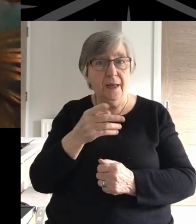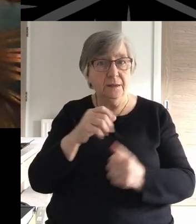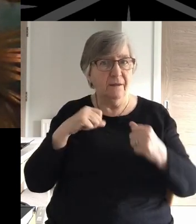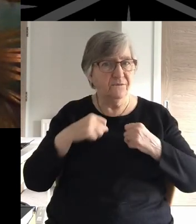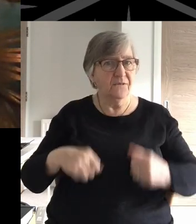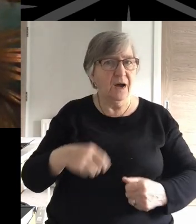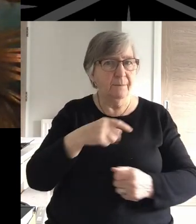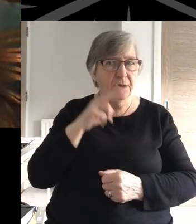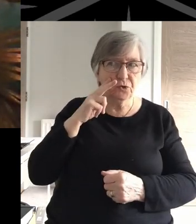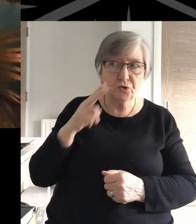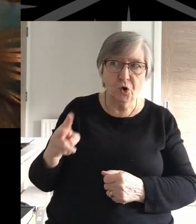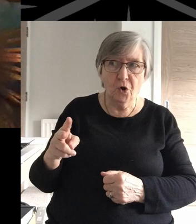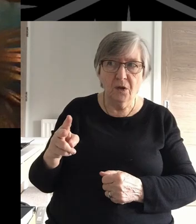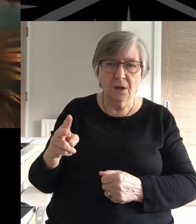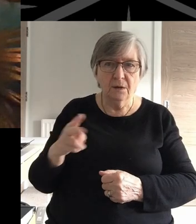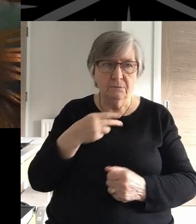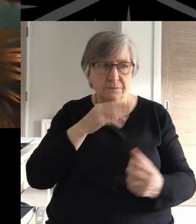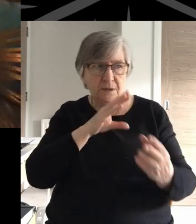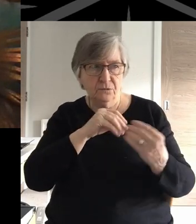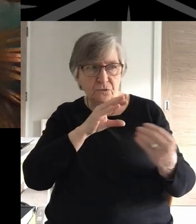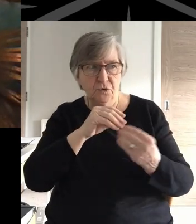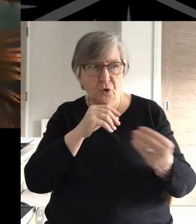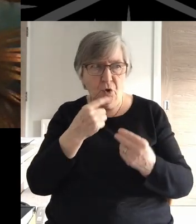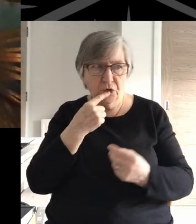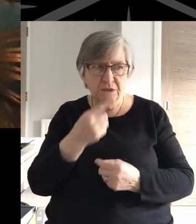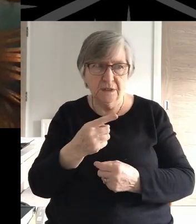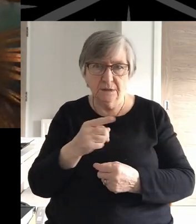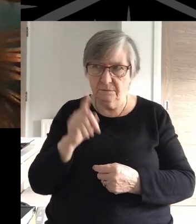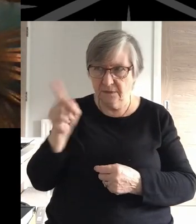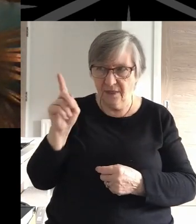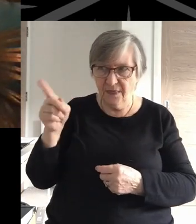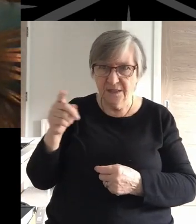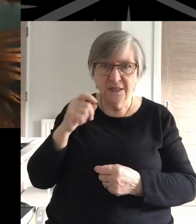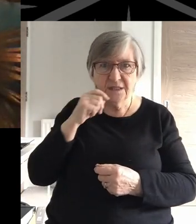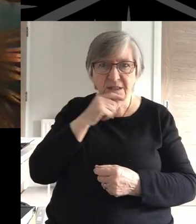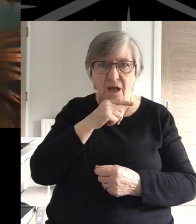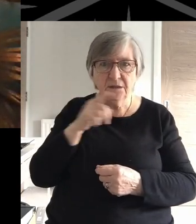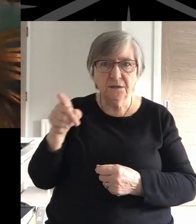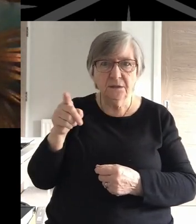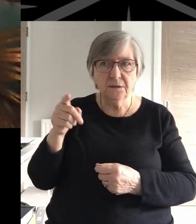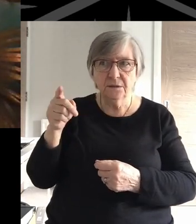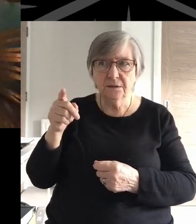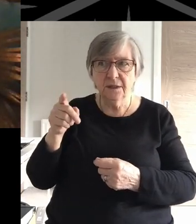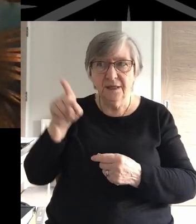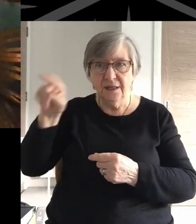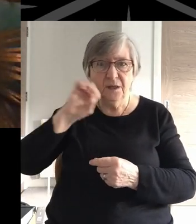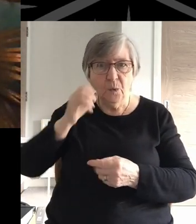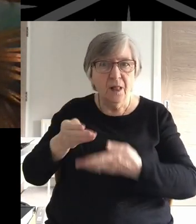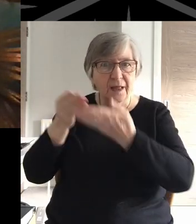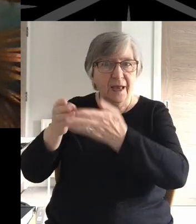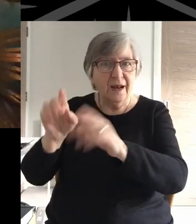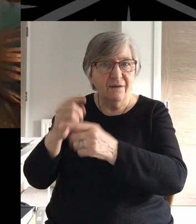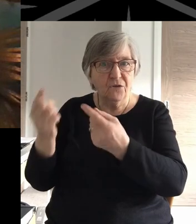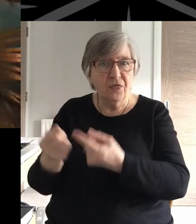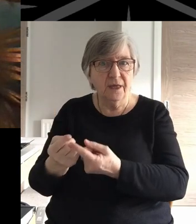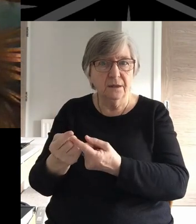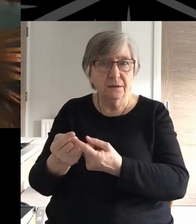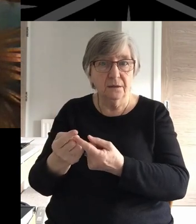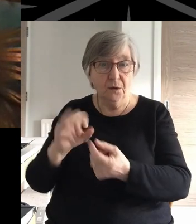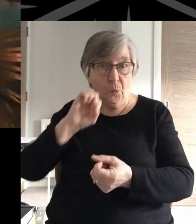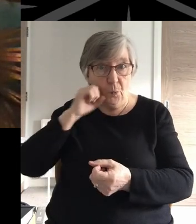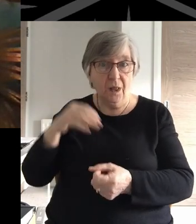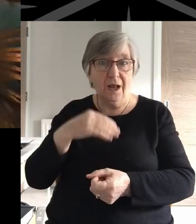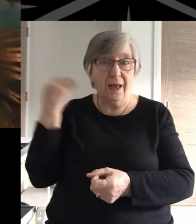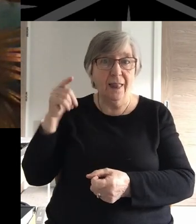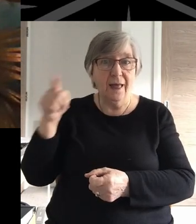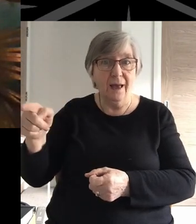But when the vine dressers saw him, they reasoned among themselves, saying, 'This is the heir. Come, let